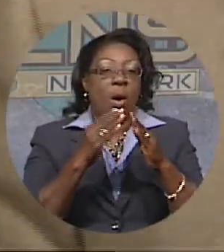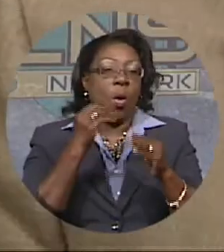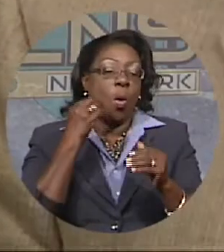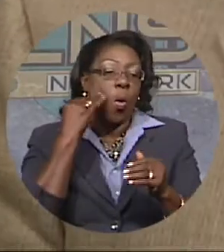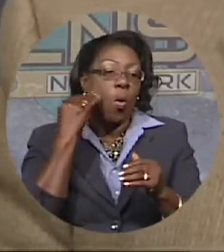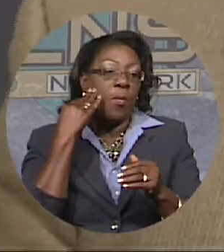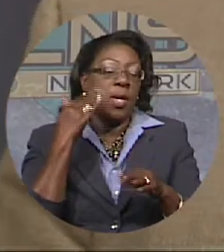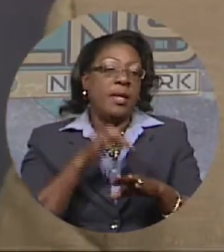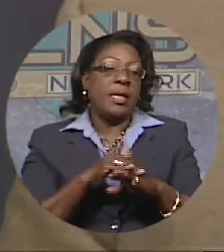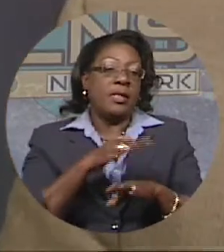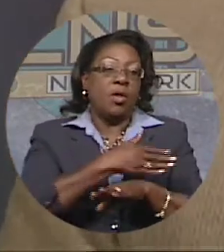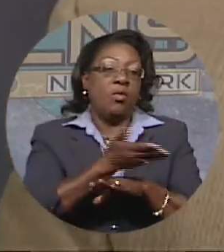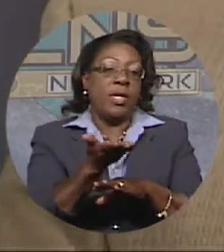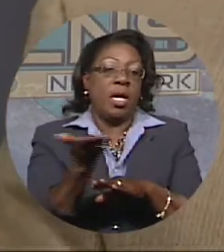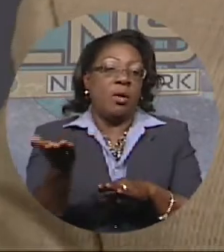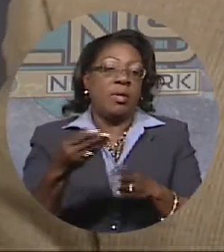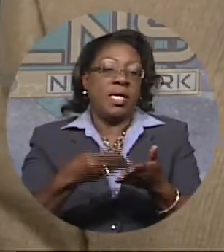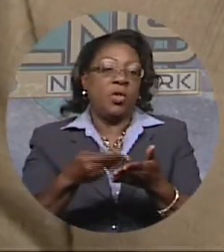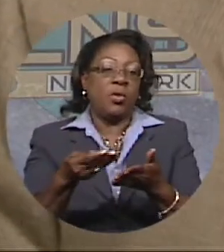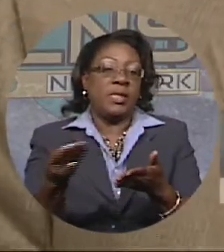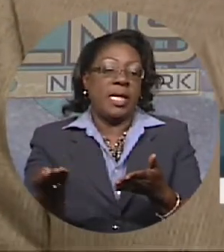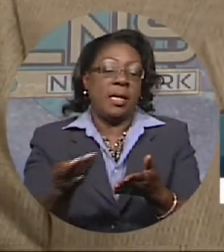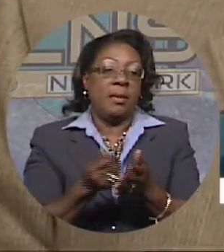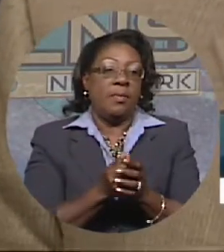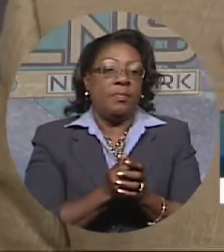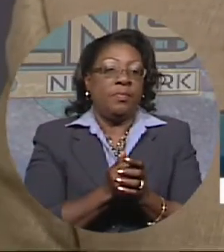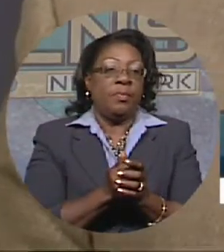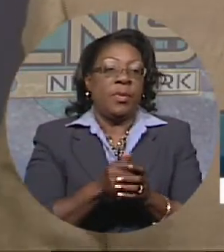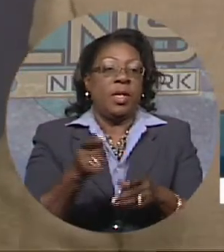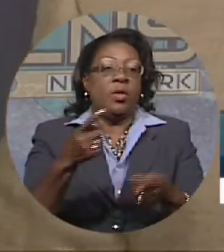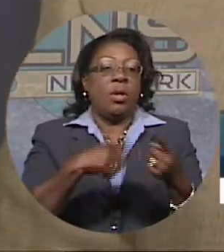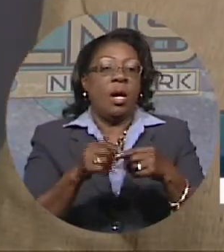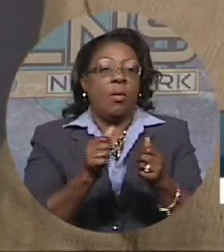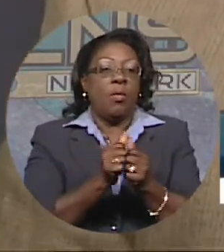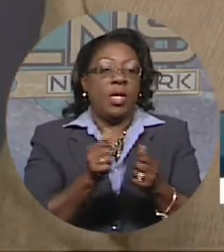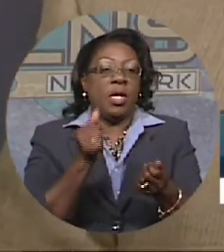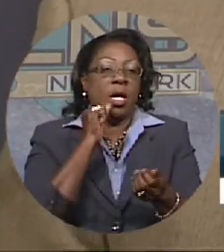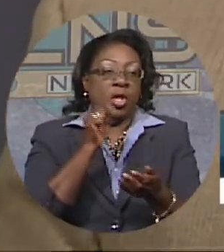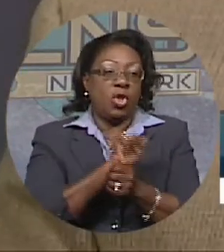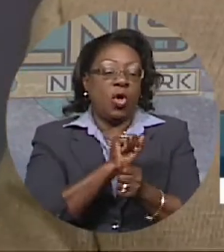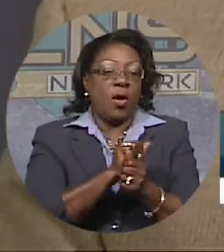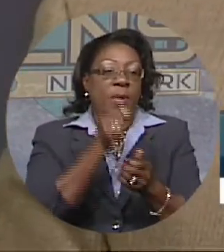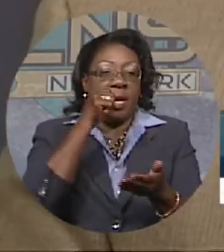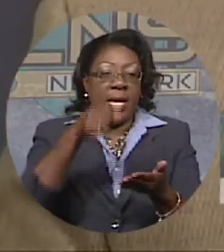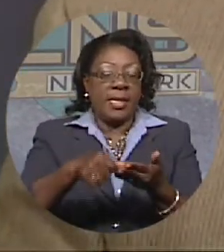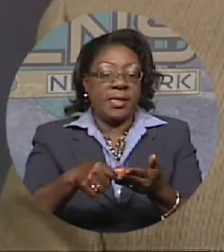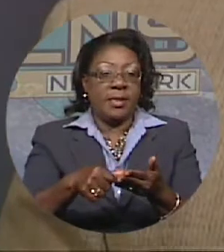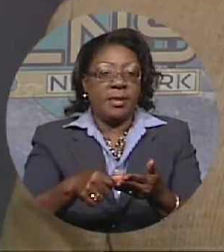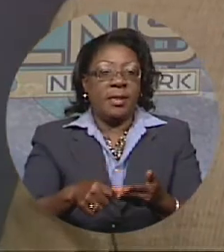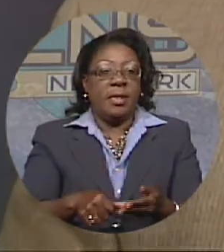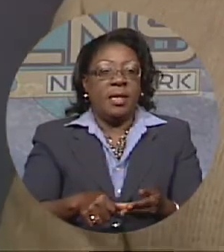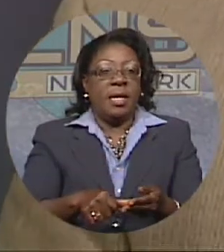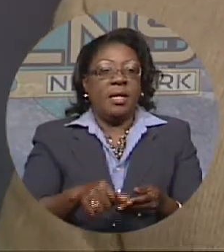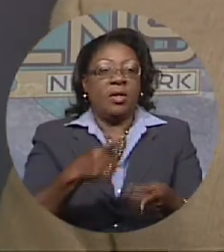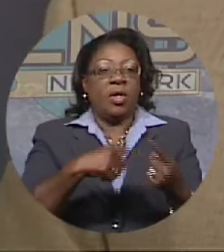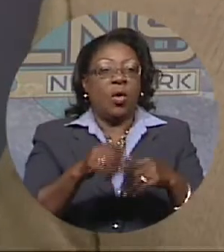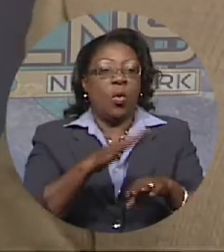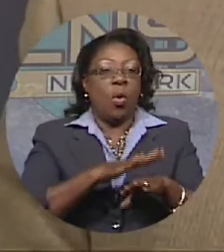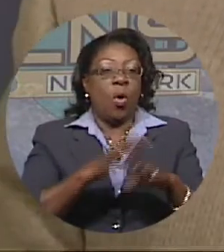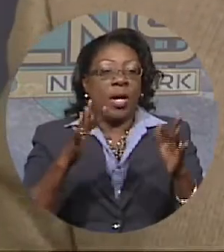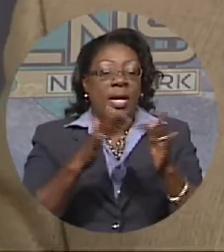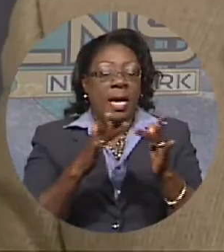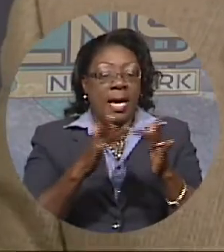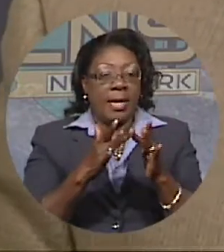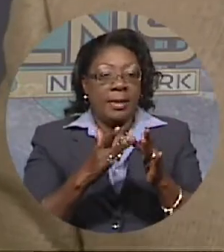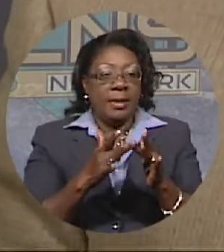the BMC as you would treat any other banking institution, and you just come in with a job letter. We have an application that you can go online to